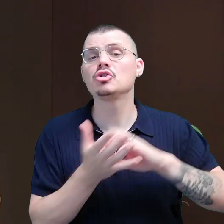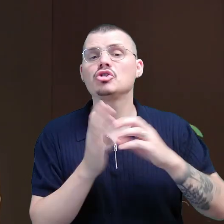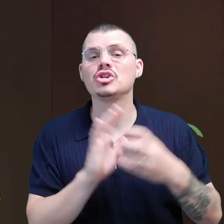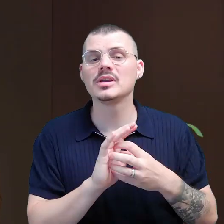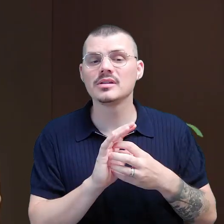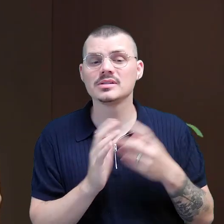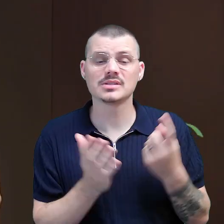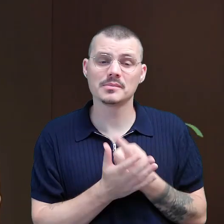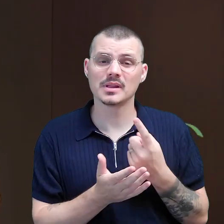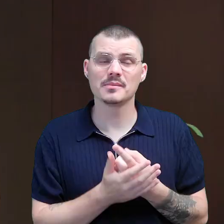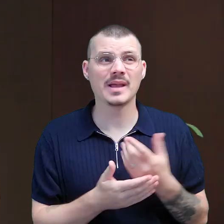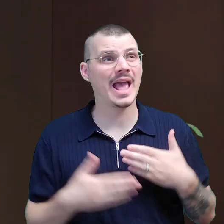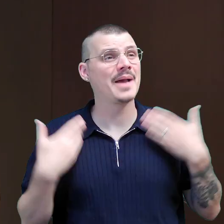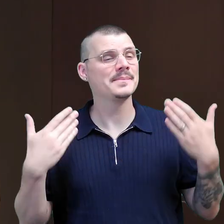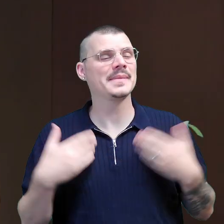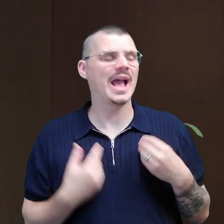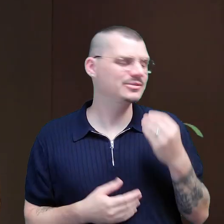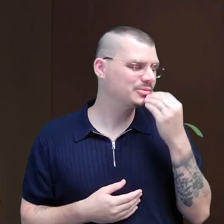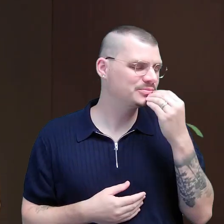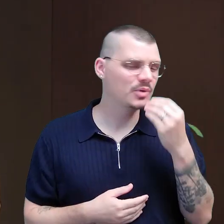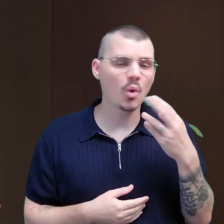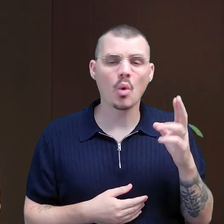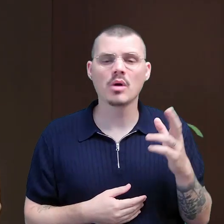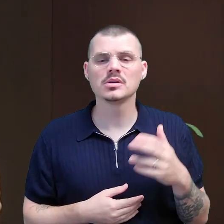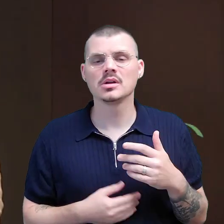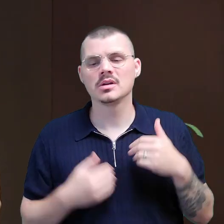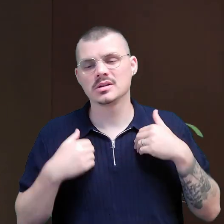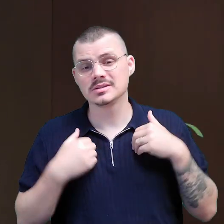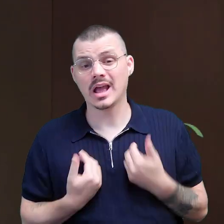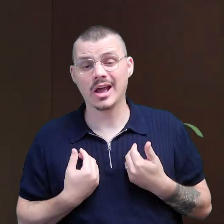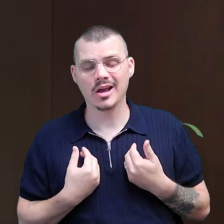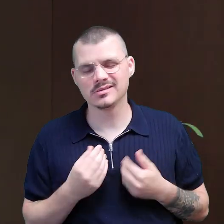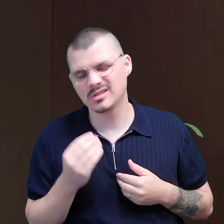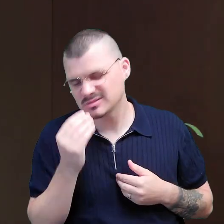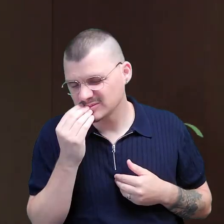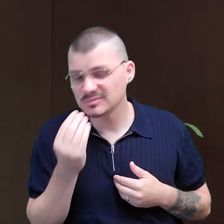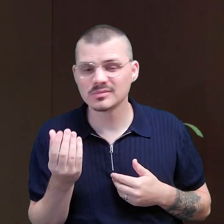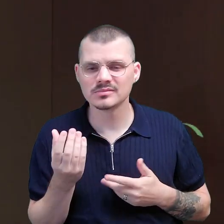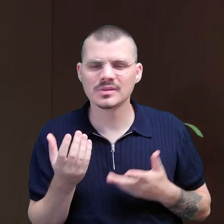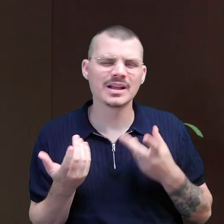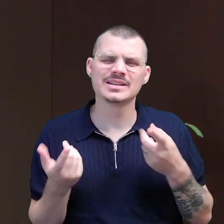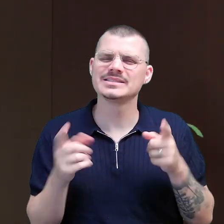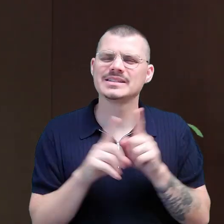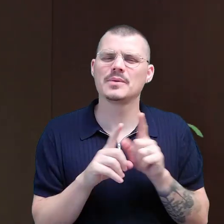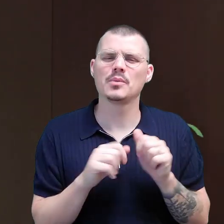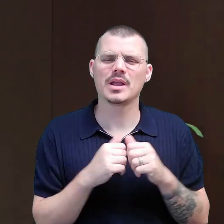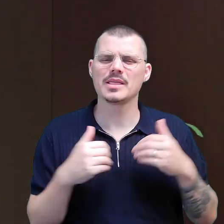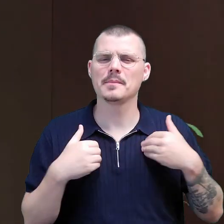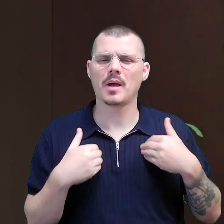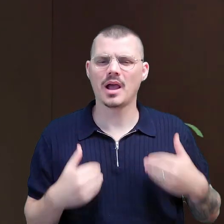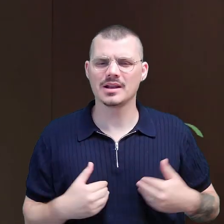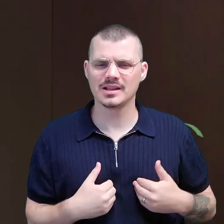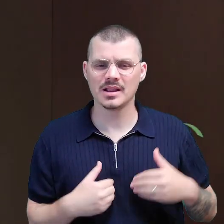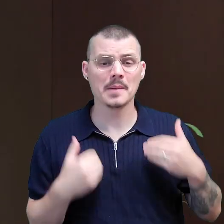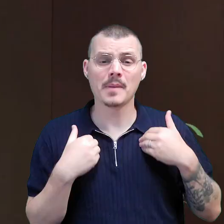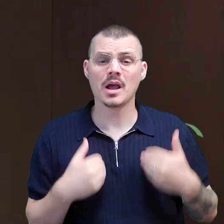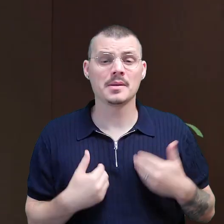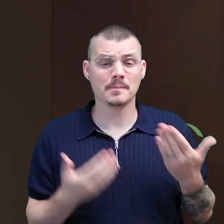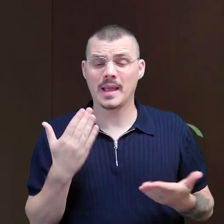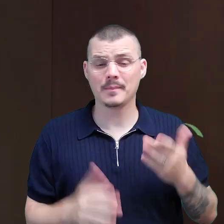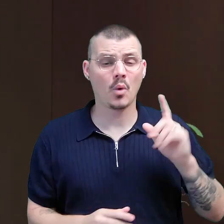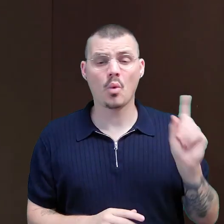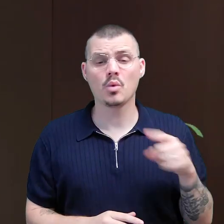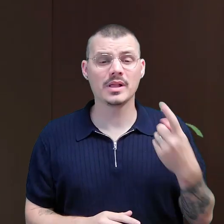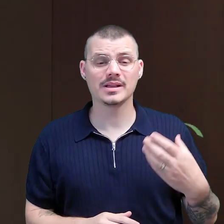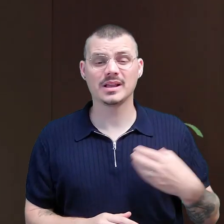many cookies. Sometimes it's because you're happy. Sometimes it's because you're tired. Same thing with the body.